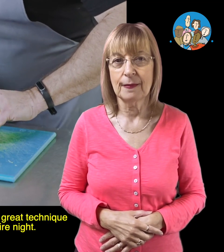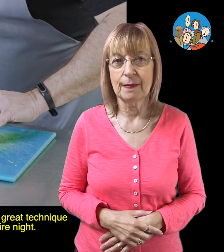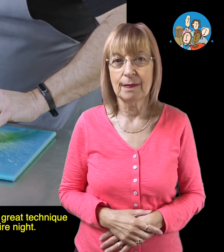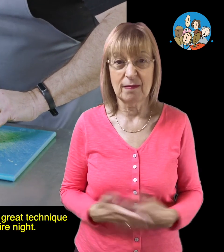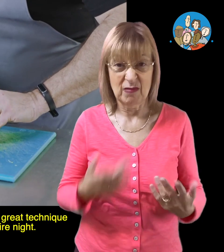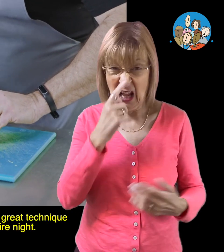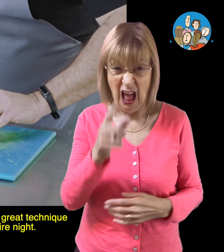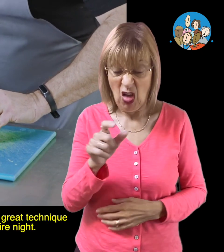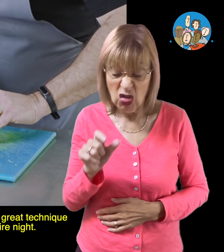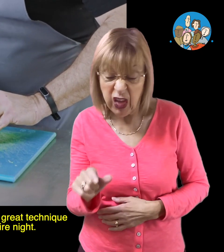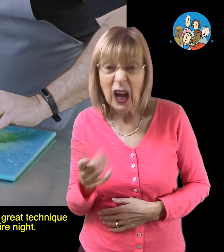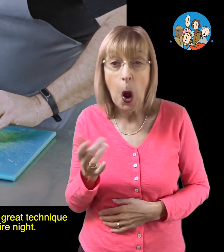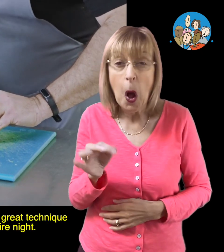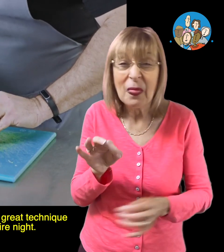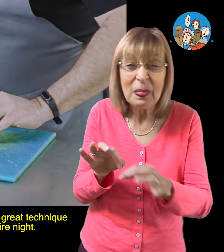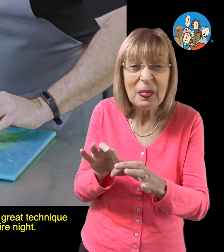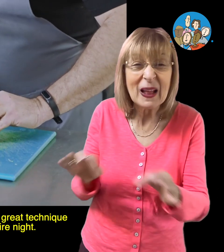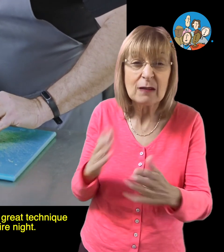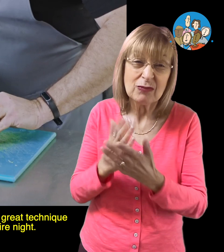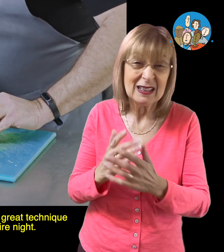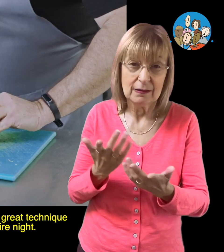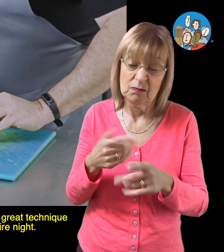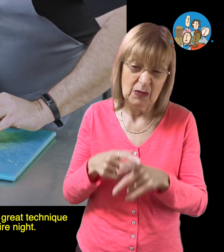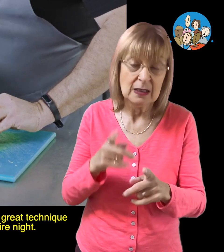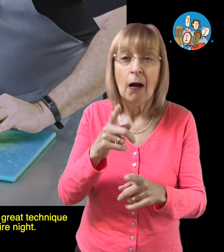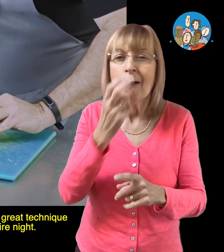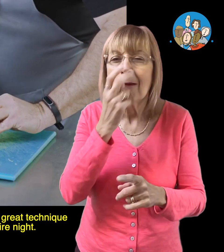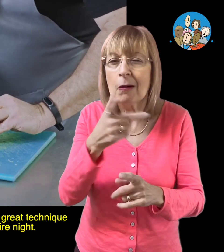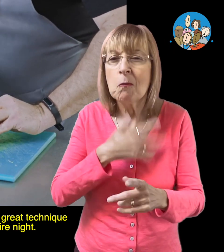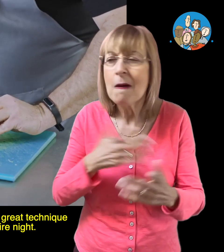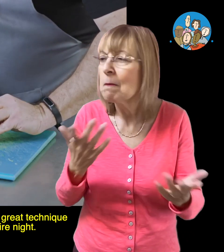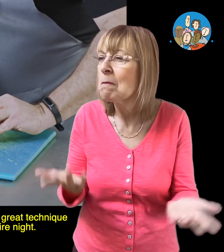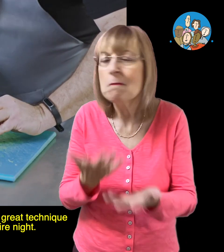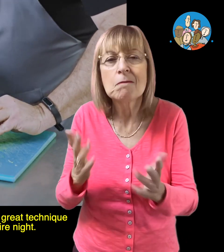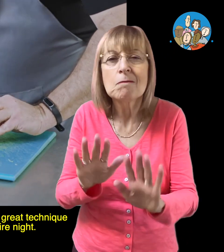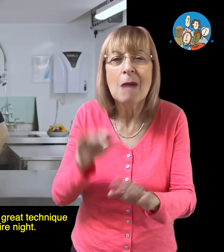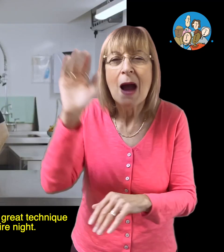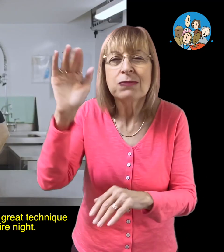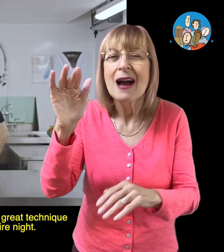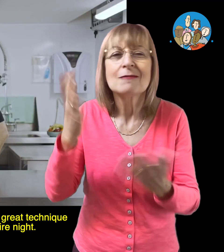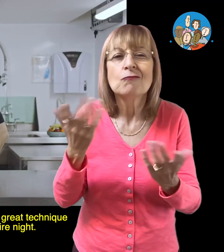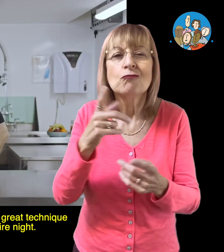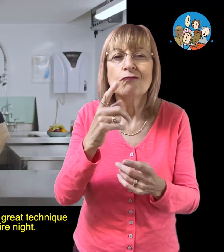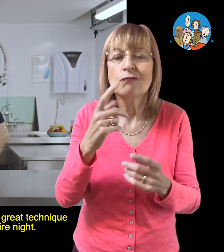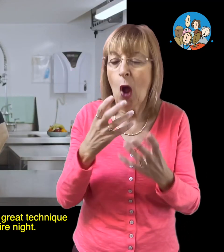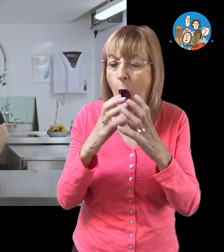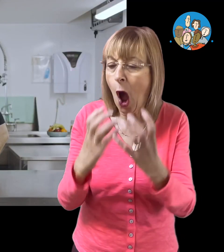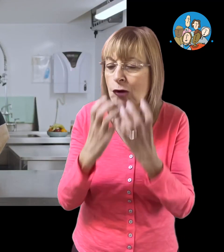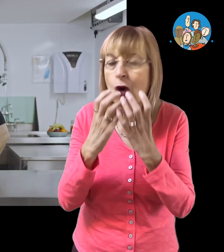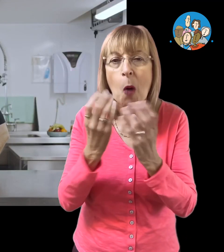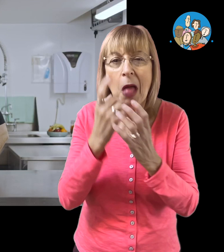And again, you can do it as thick or as thin as you want. Great technique if you want onions in your hot dogs on bonfire